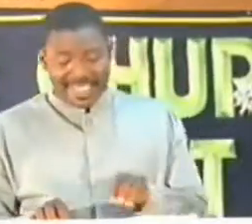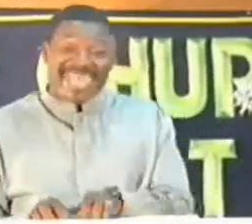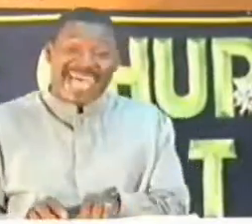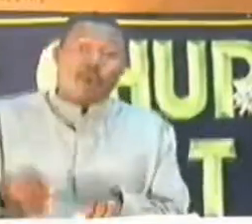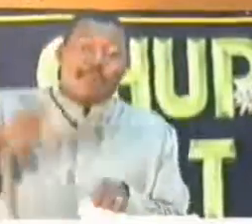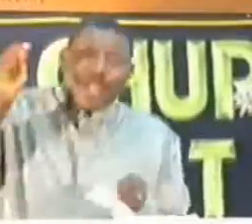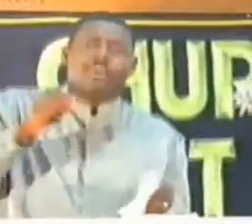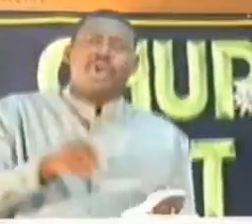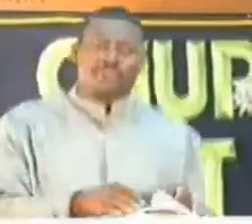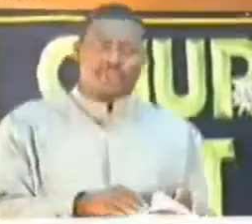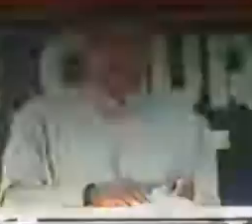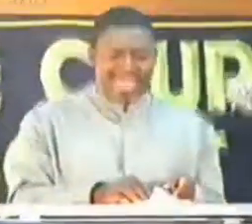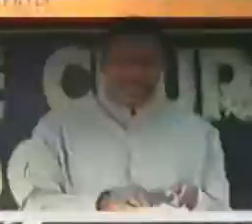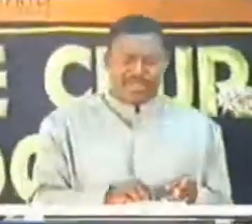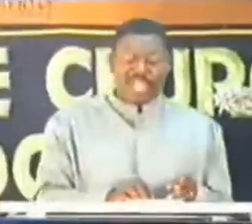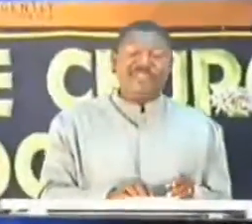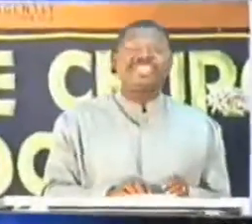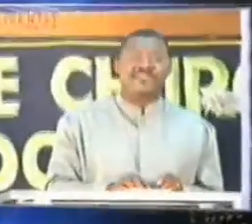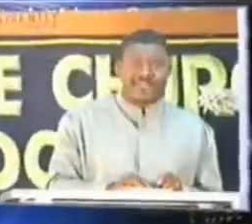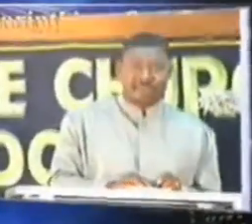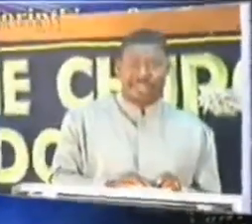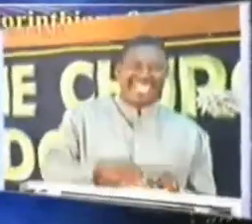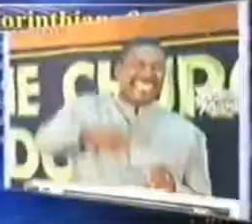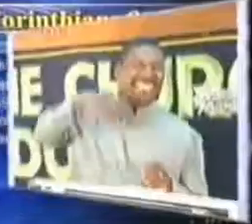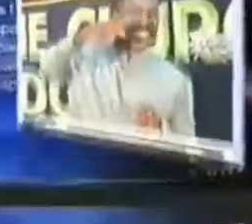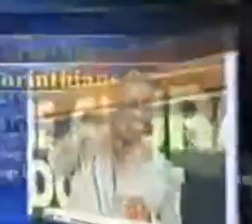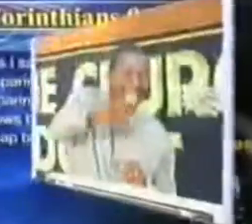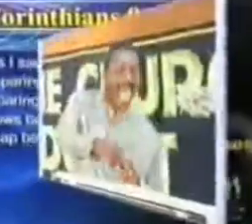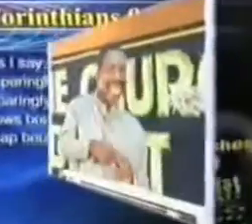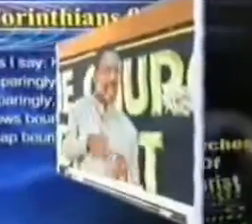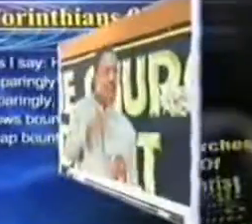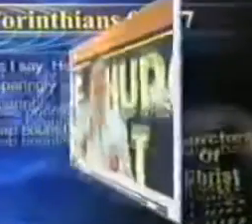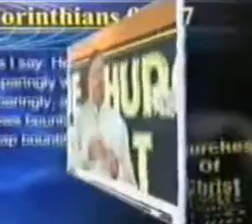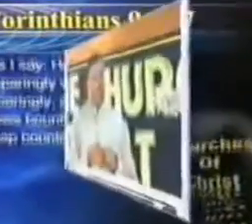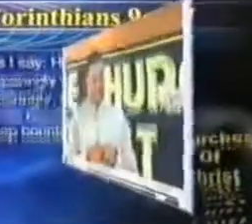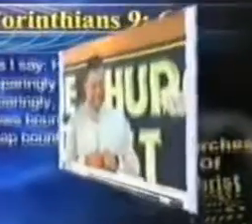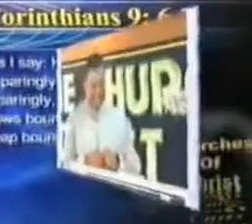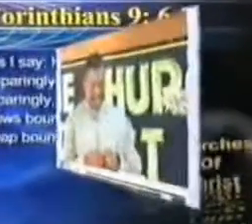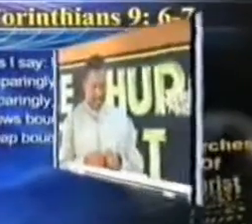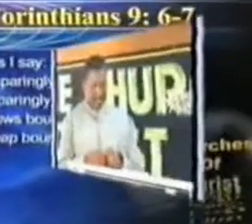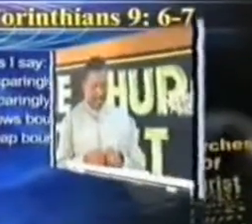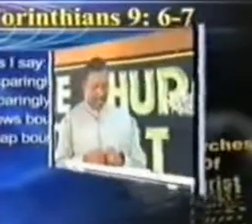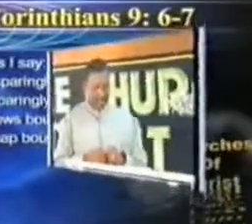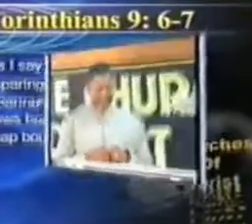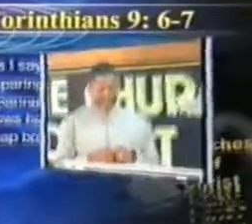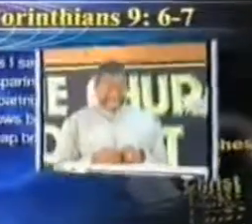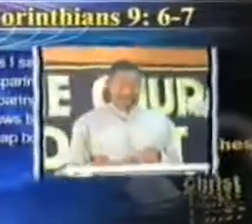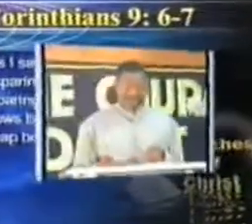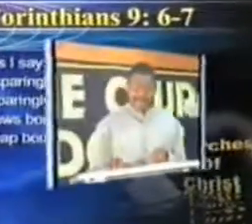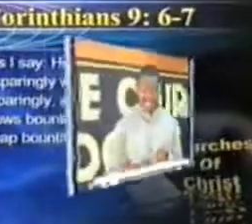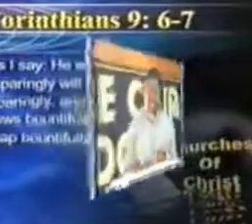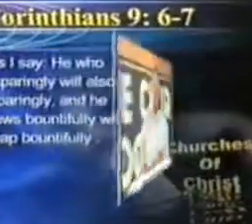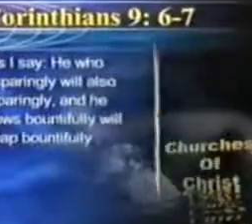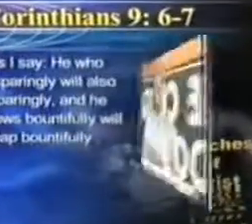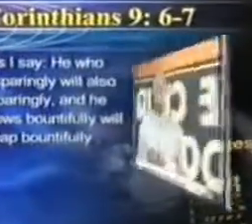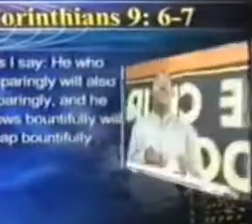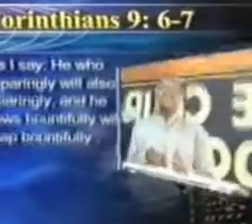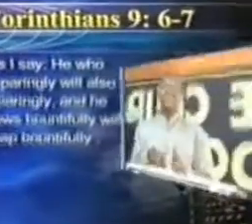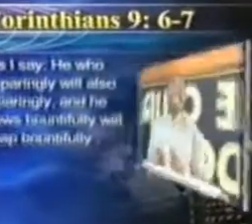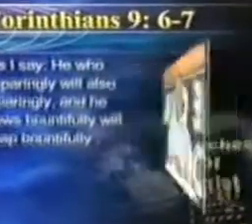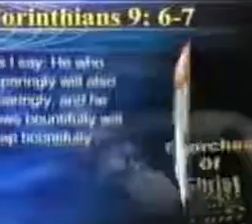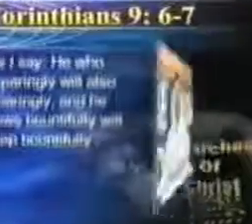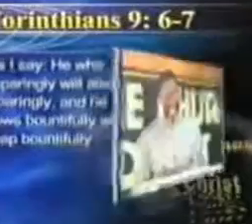christ ana se obi a wo so ye christo ni bia no e just ye fa so ni ade gigi sika e wo nyankopon efie 2 Corinthians chapter